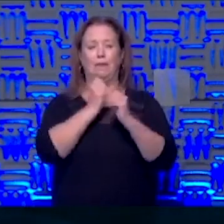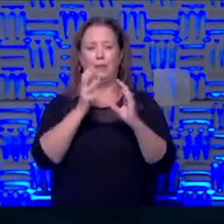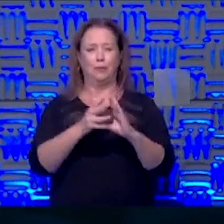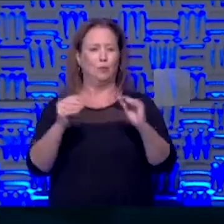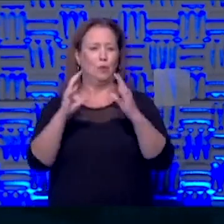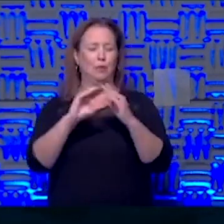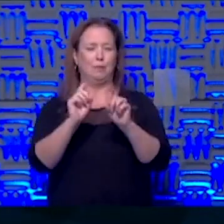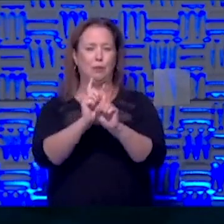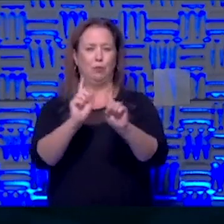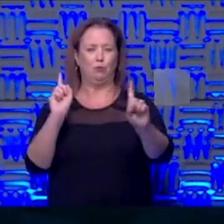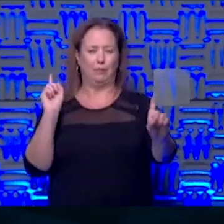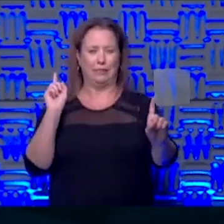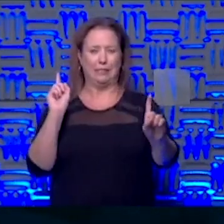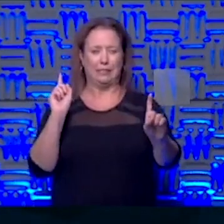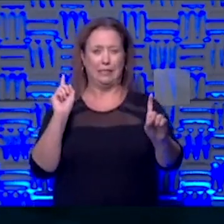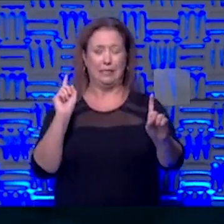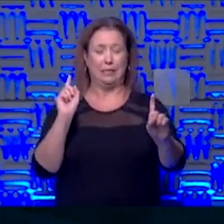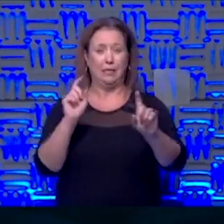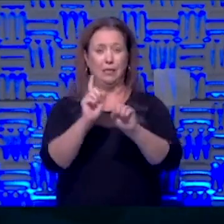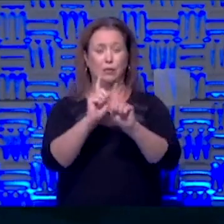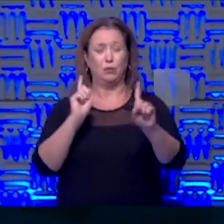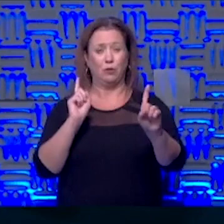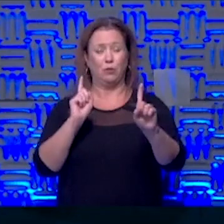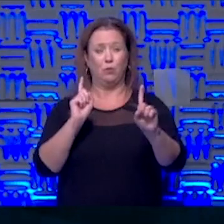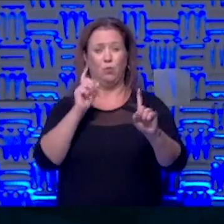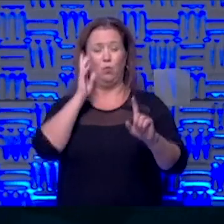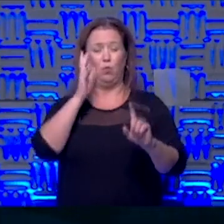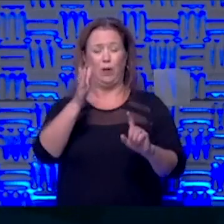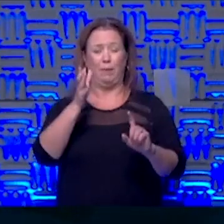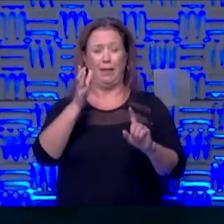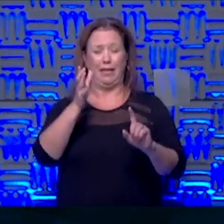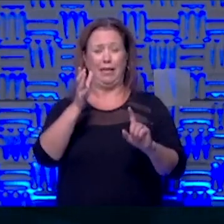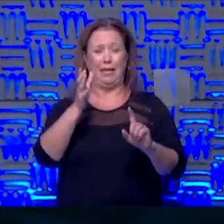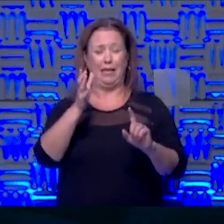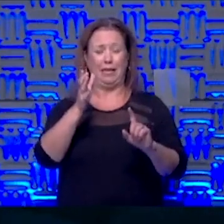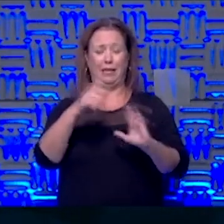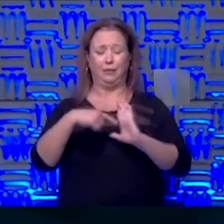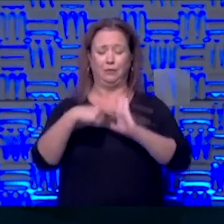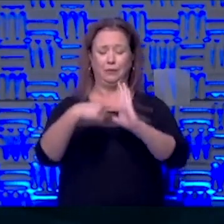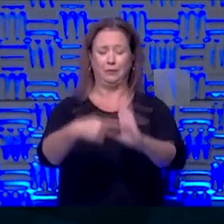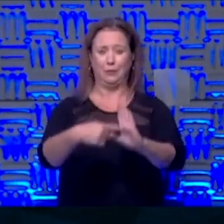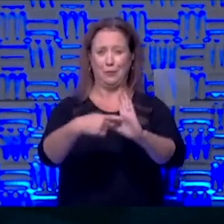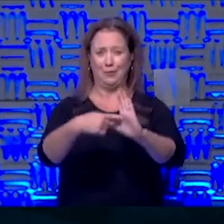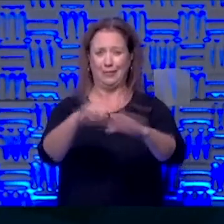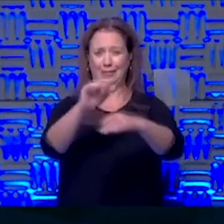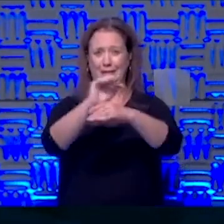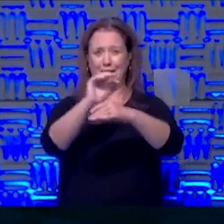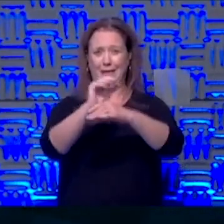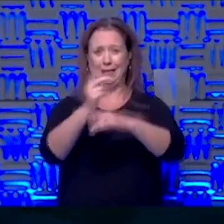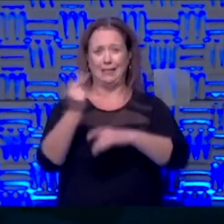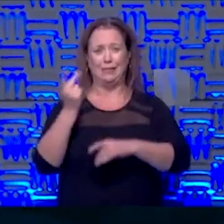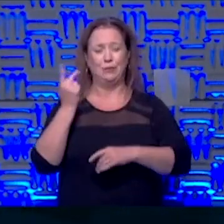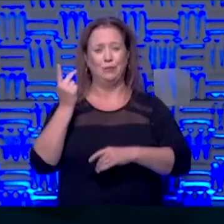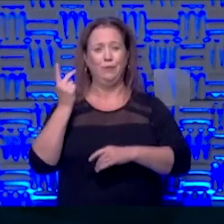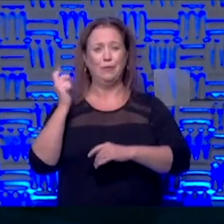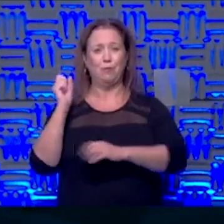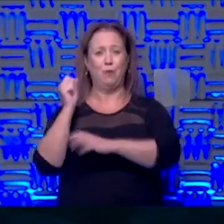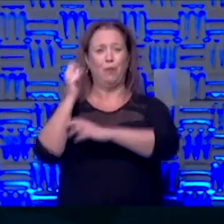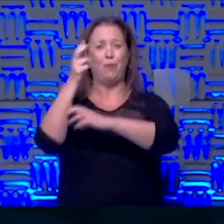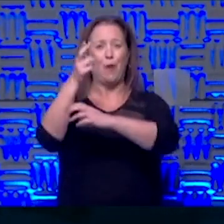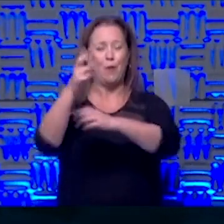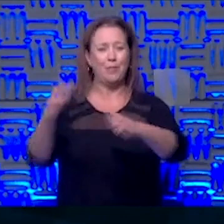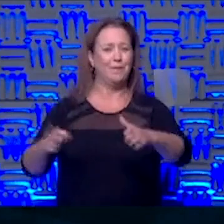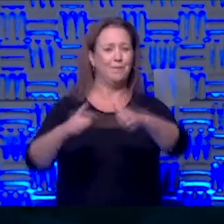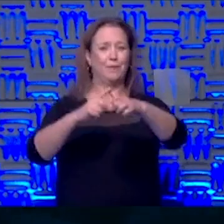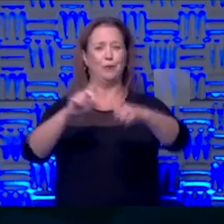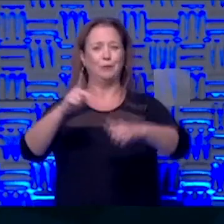socially distancing. In fact, socially distancing will be on display tonight as Hawk and I will be out there virtually throwing out the